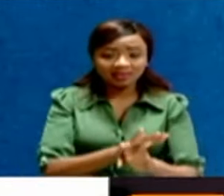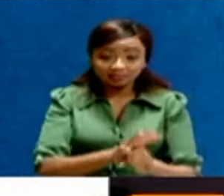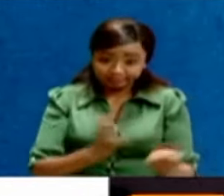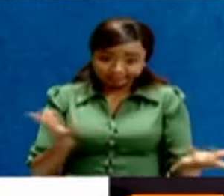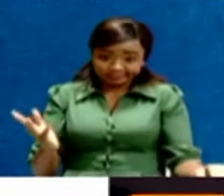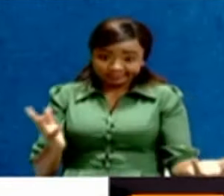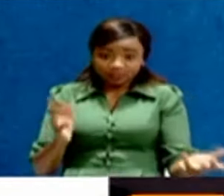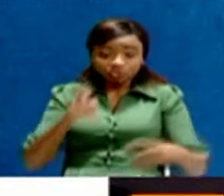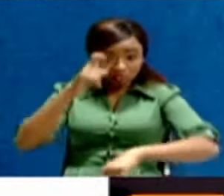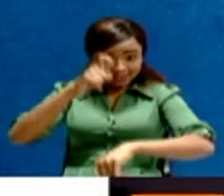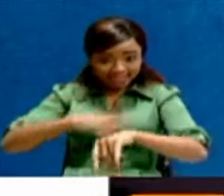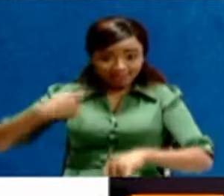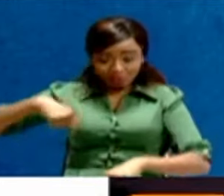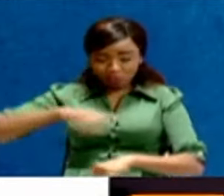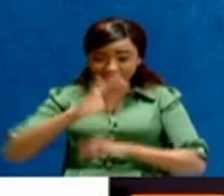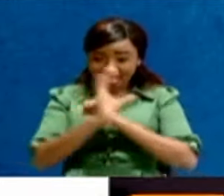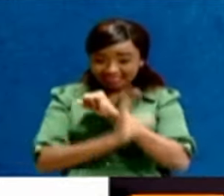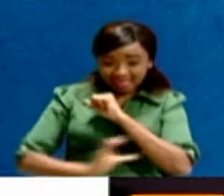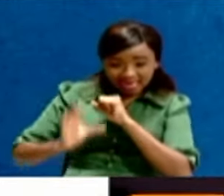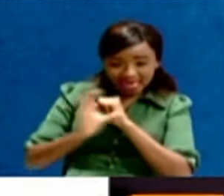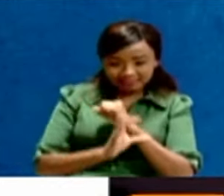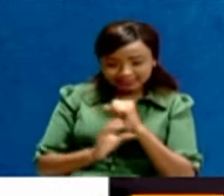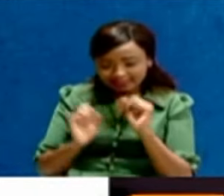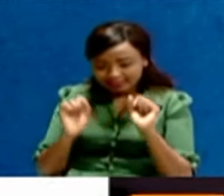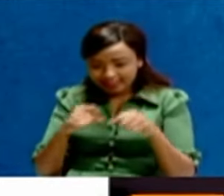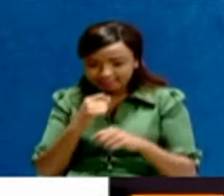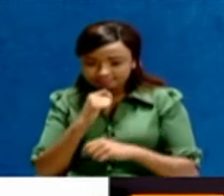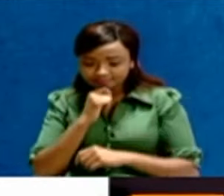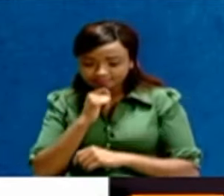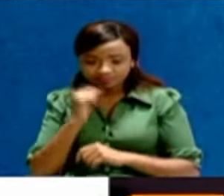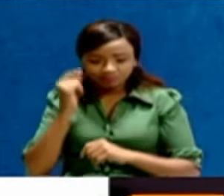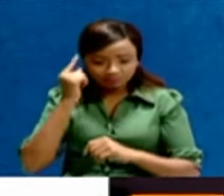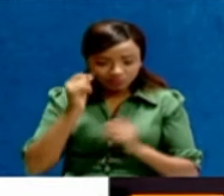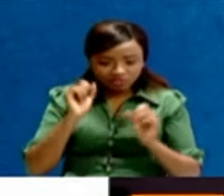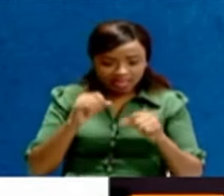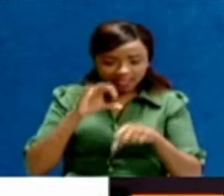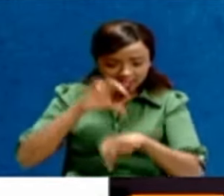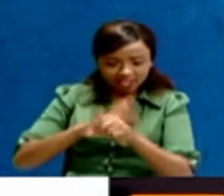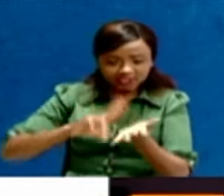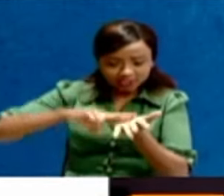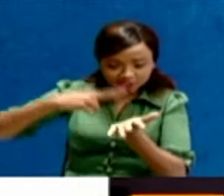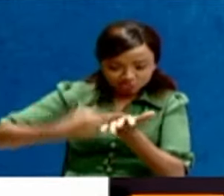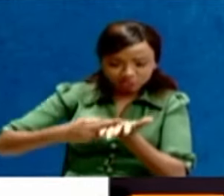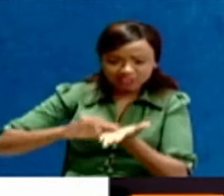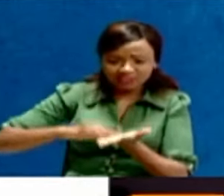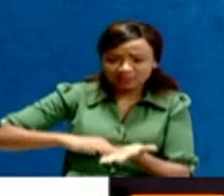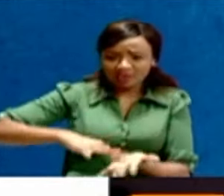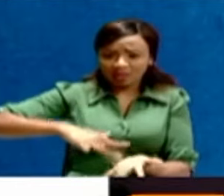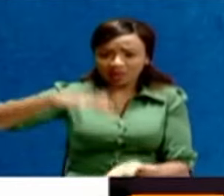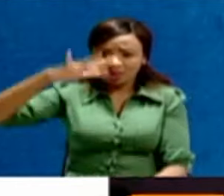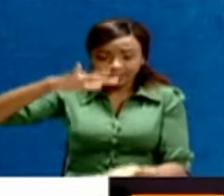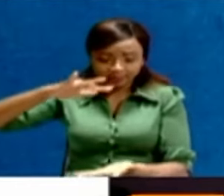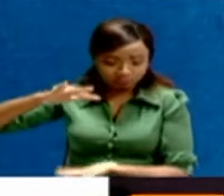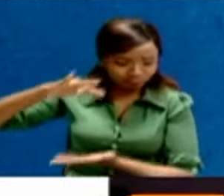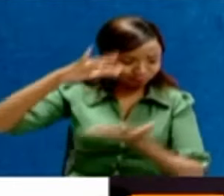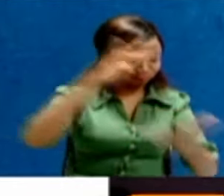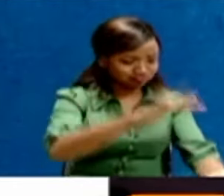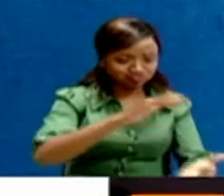So until we as a nation can be able to raise more revenue that goes into the